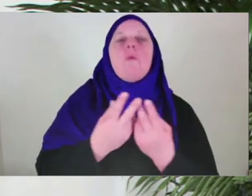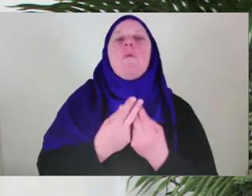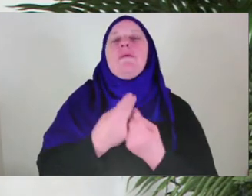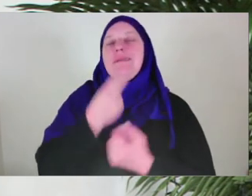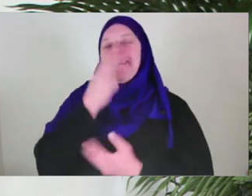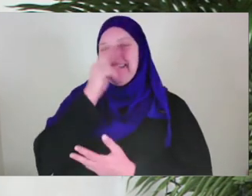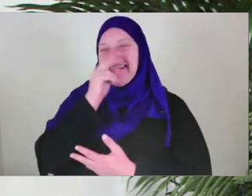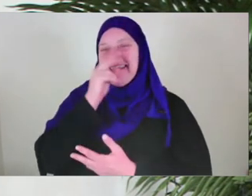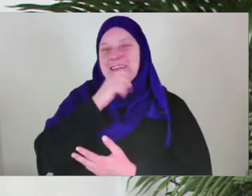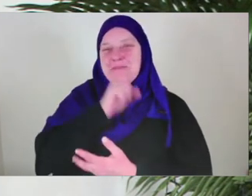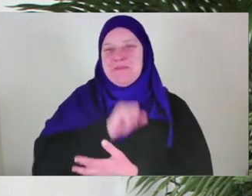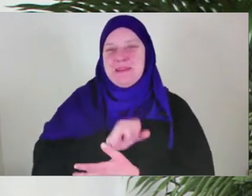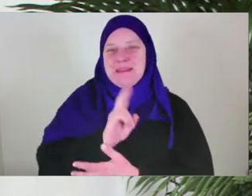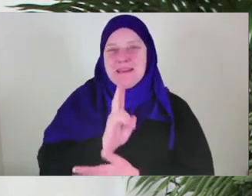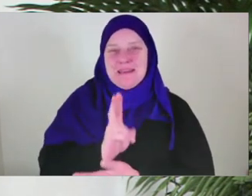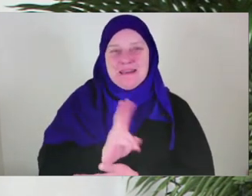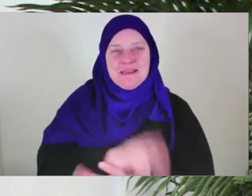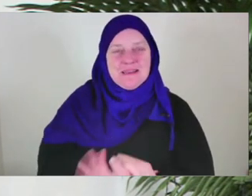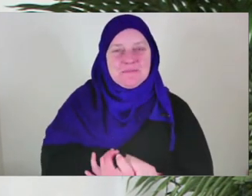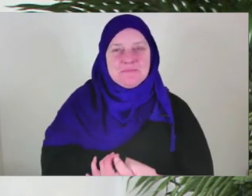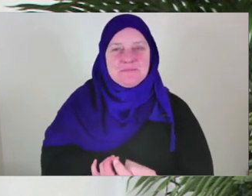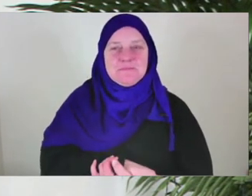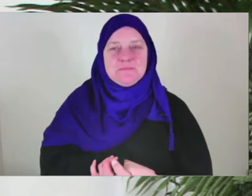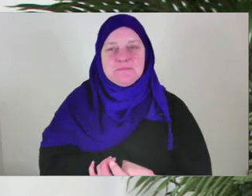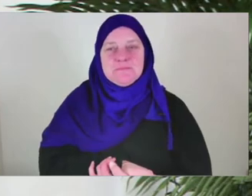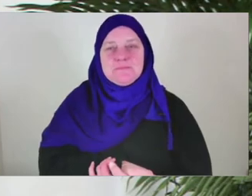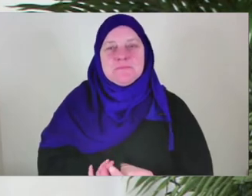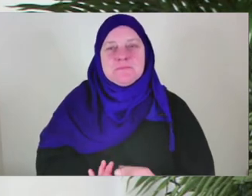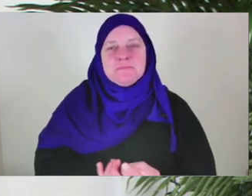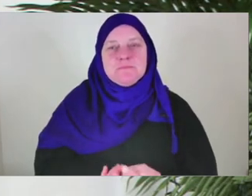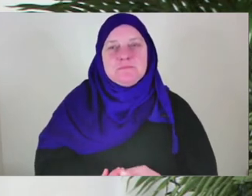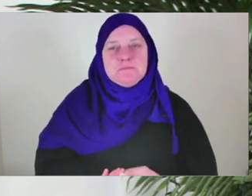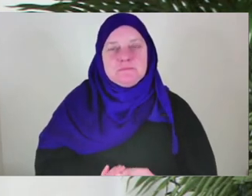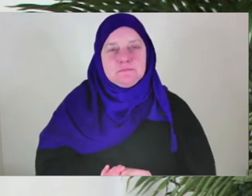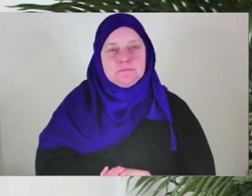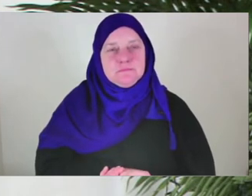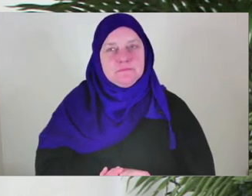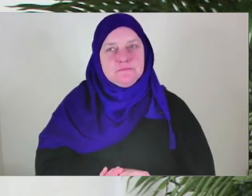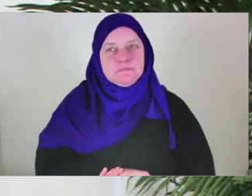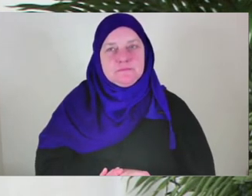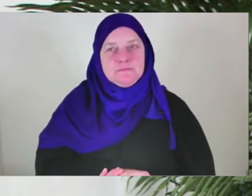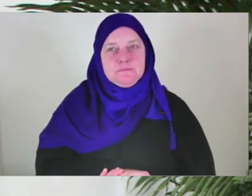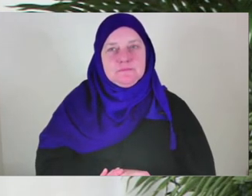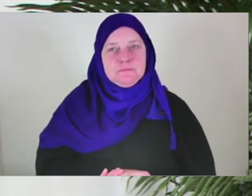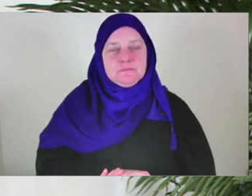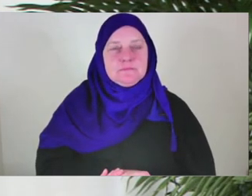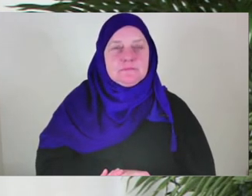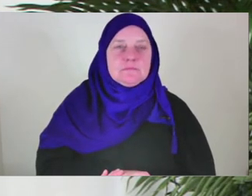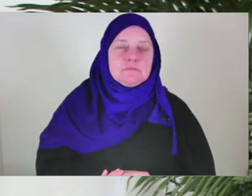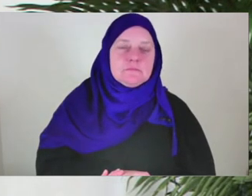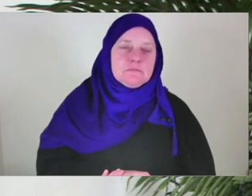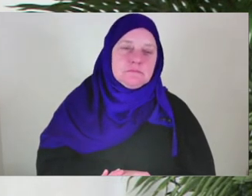on up. Come on up. Let's do Dua Faraj. Do you have the mic, Ahmed?